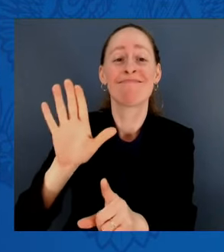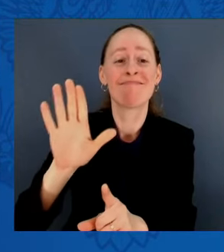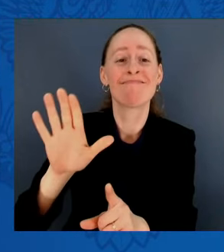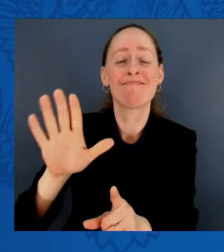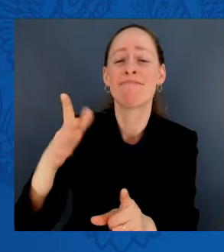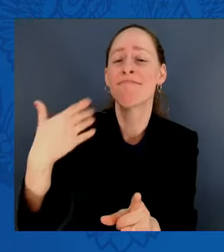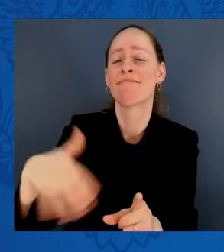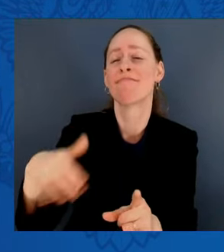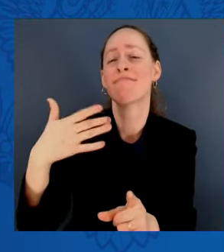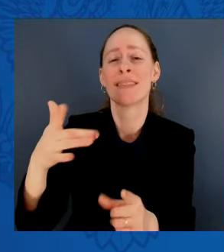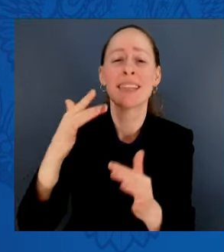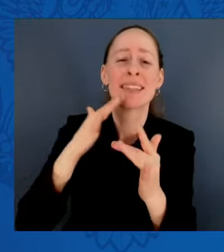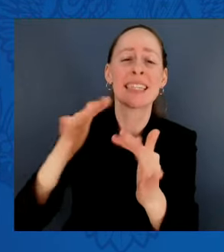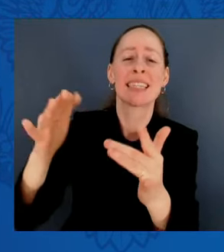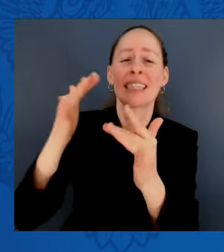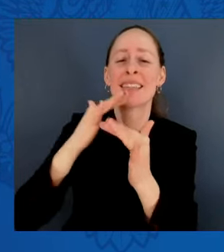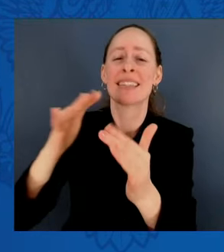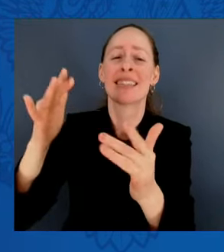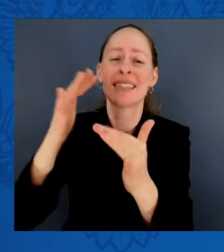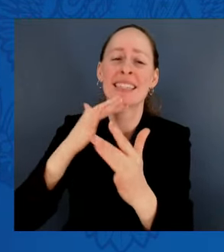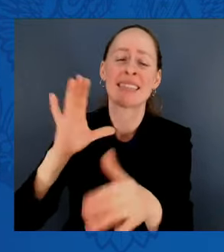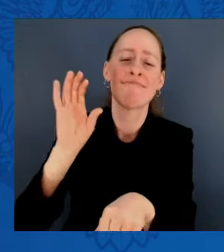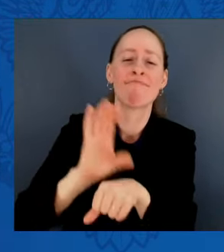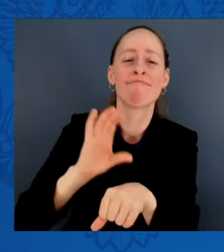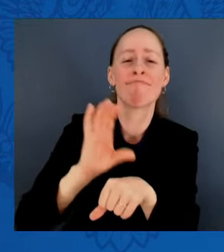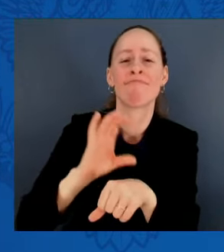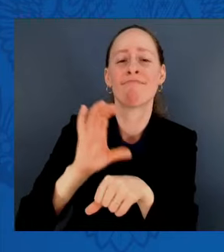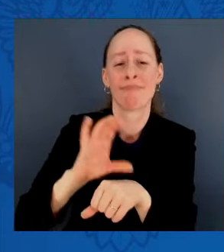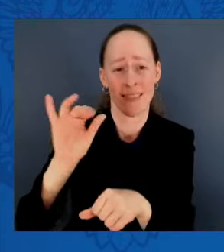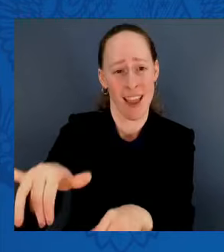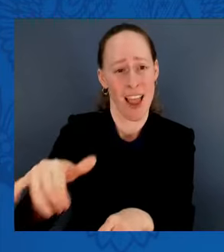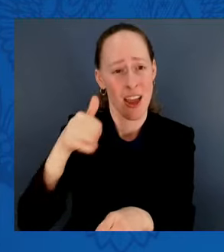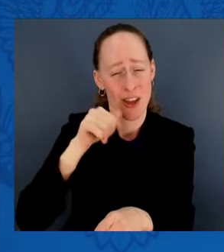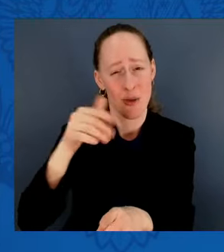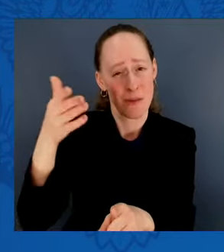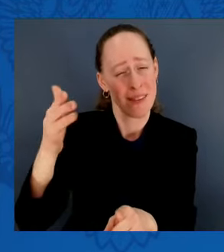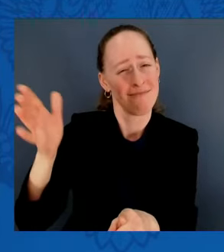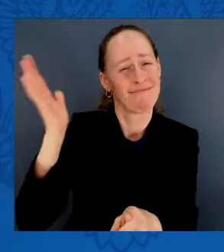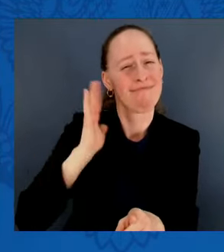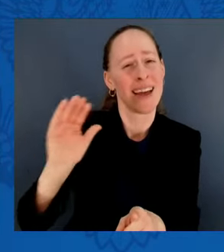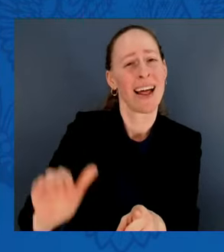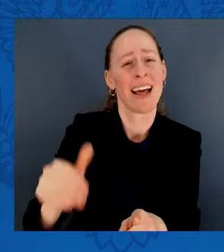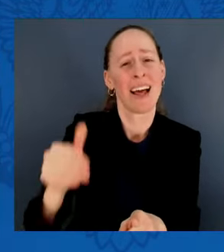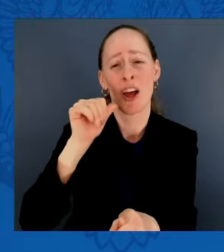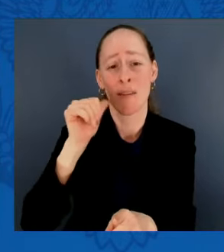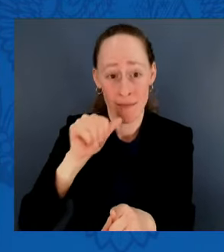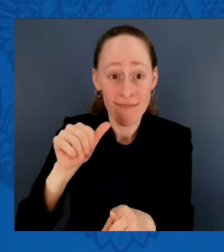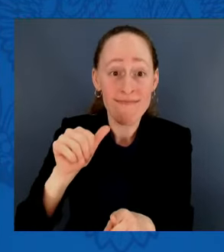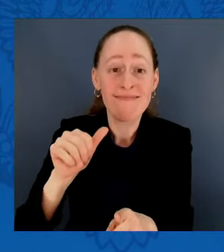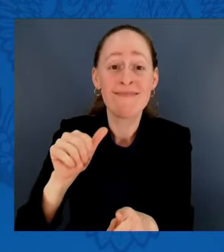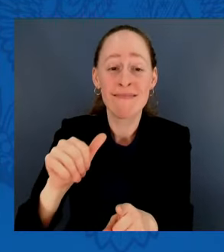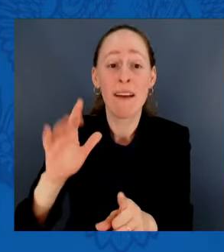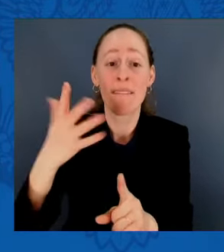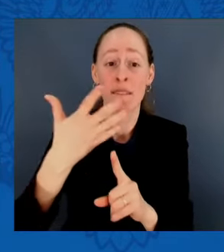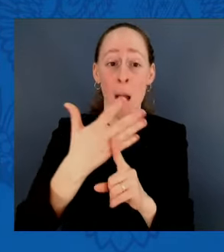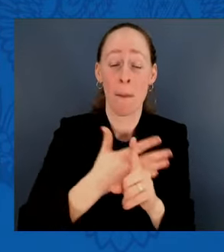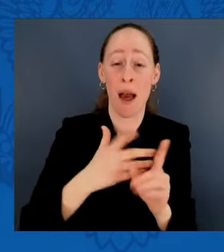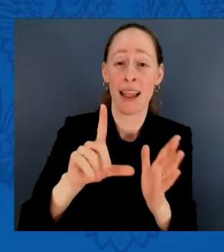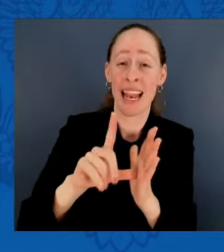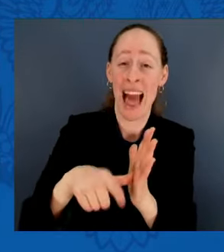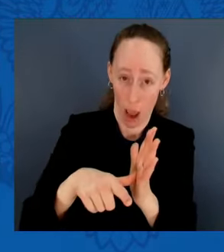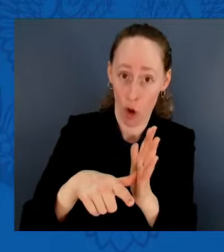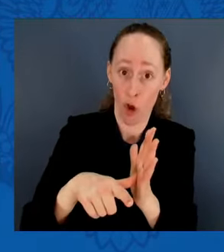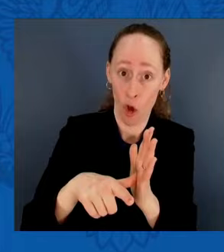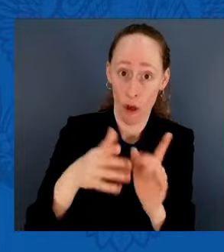Sunday to help shake the nation's conscience. 5 months later, the Voting Rights Act passed and was signed into